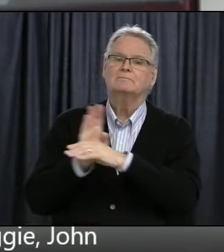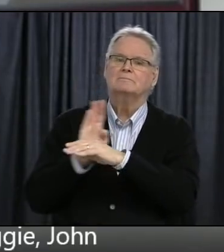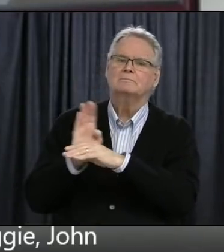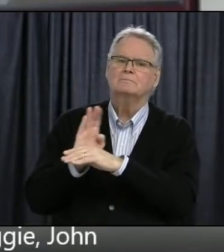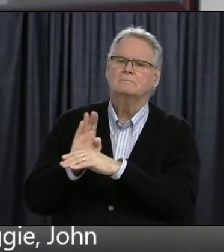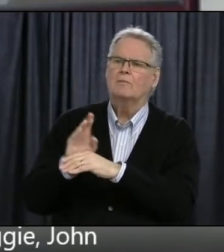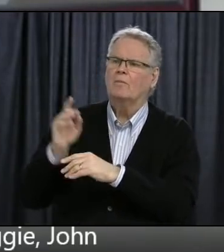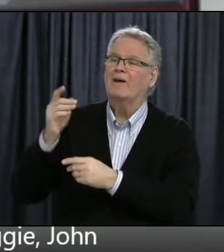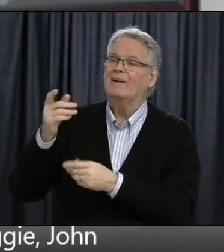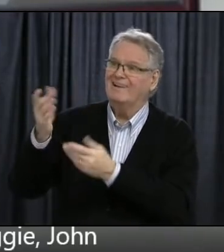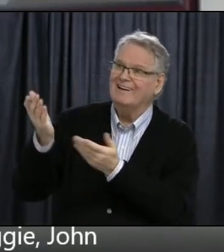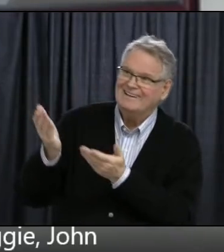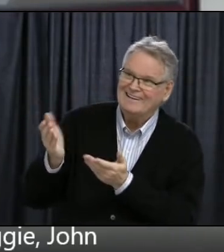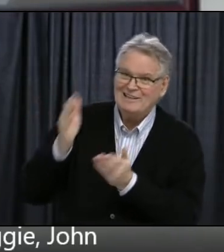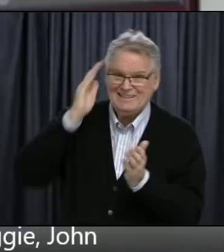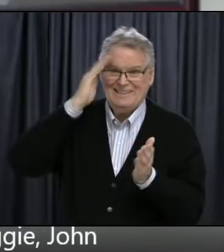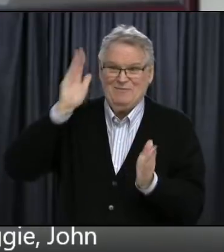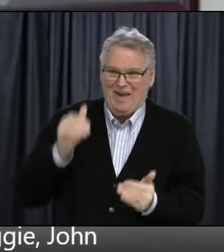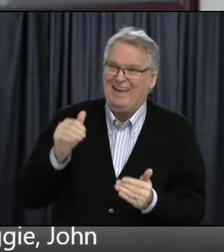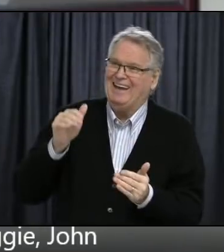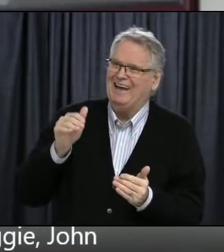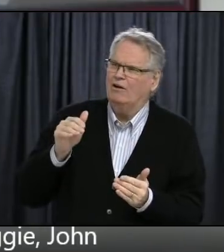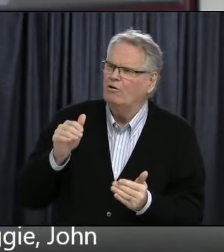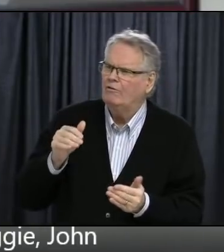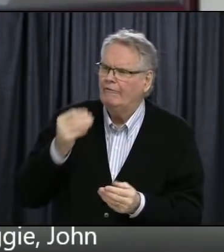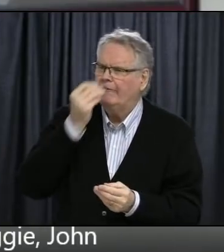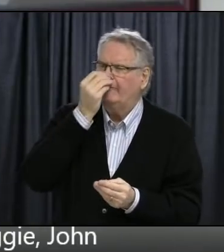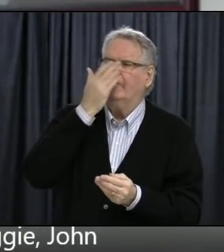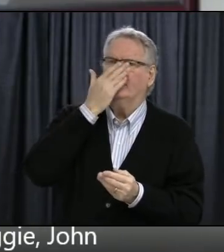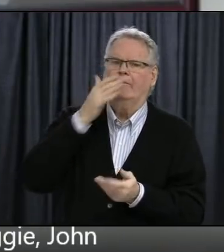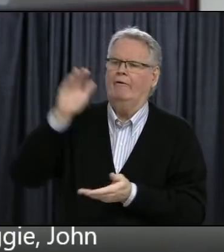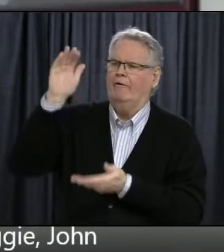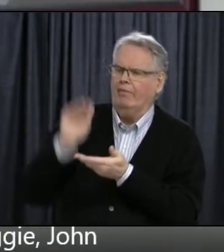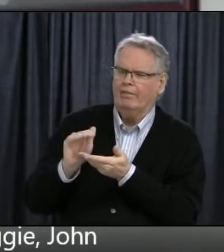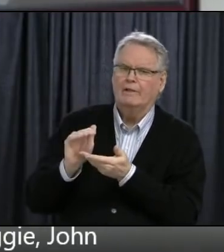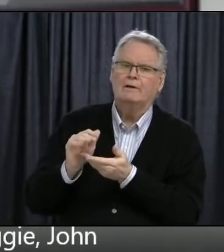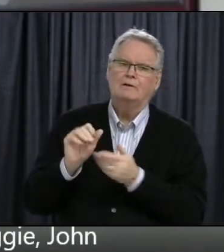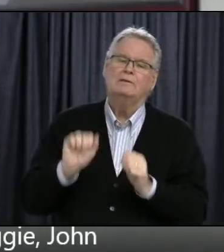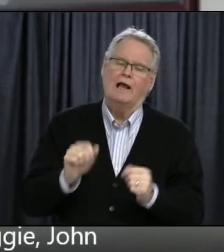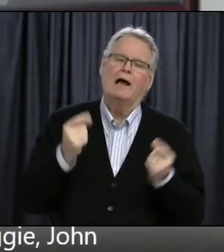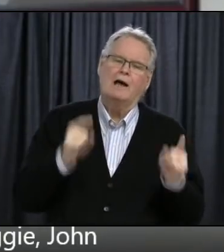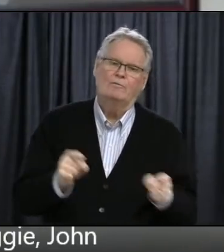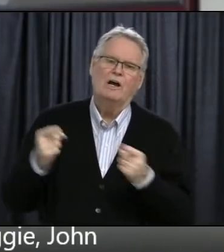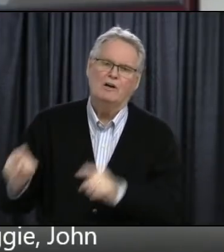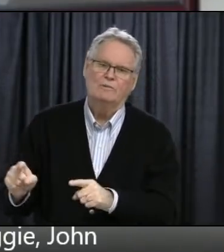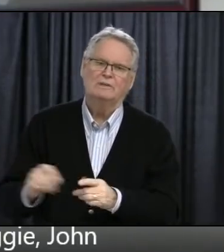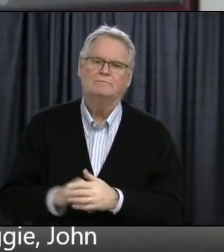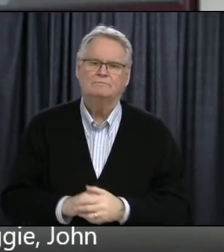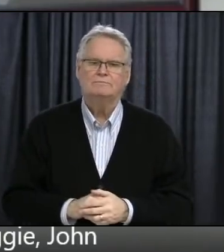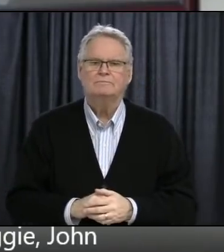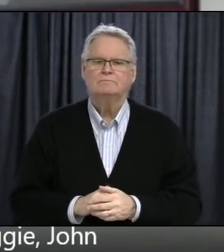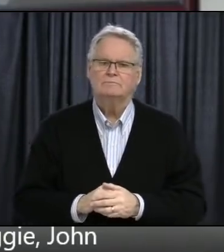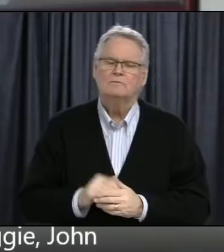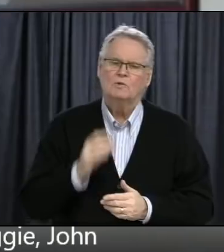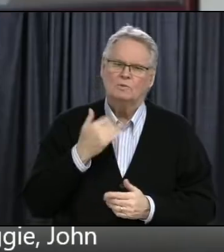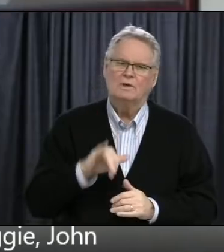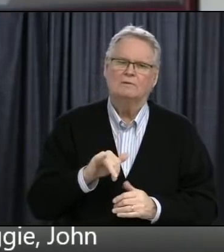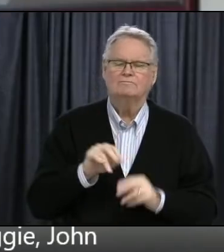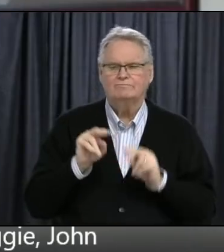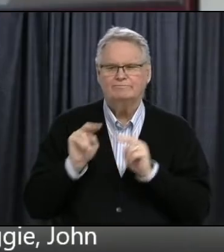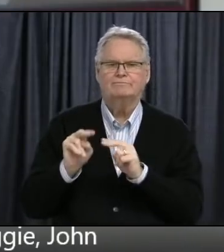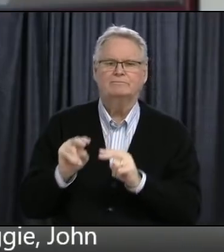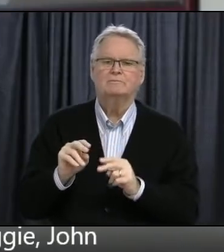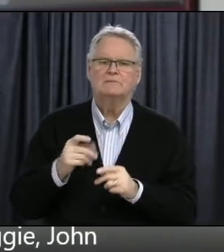able to speed up significantly. It all depends on the number of doses that are delivered and available to